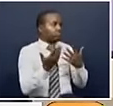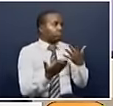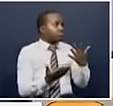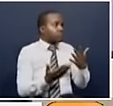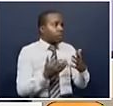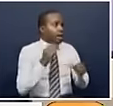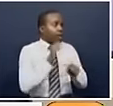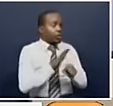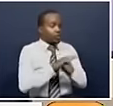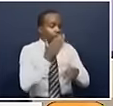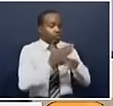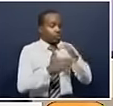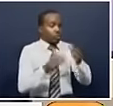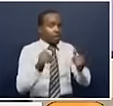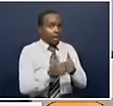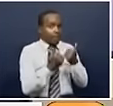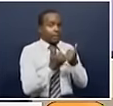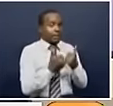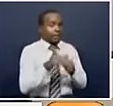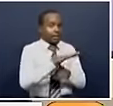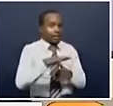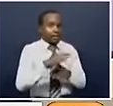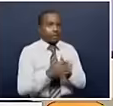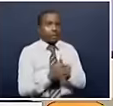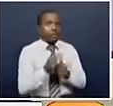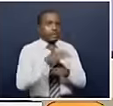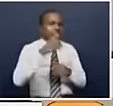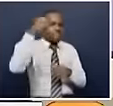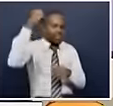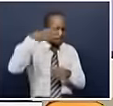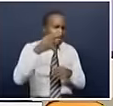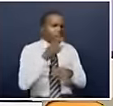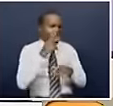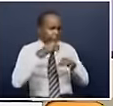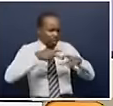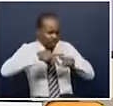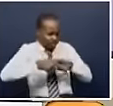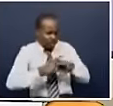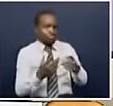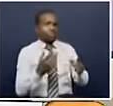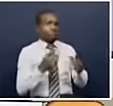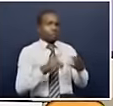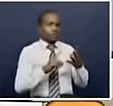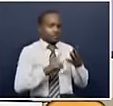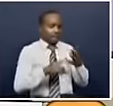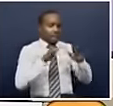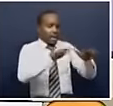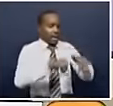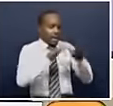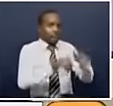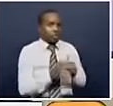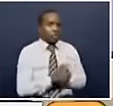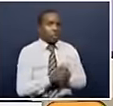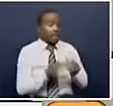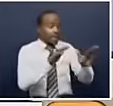much construction happening in the country. So those are the plumbers, the electricians, the masons. Then, of course, we are looking at agriculture. Mm-hmm. And agriculture,